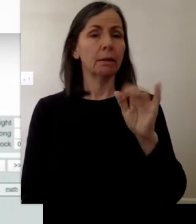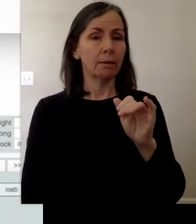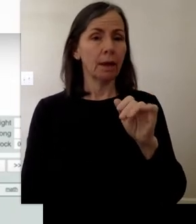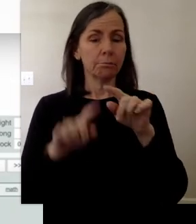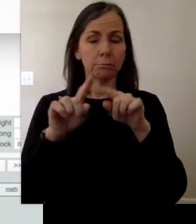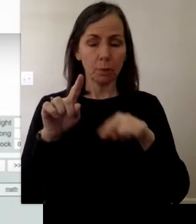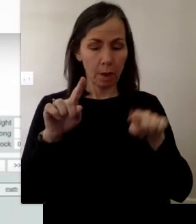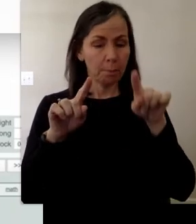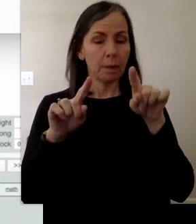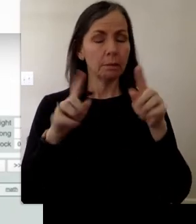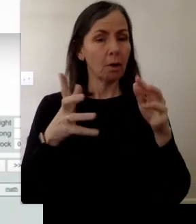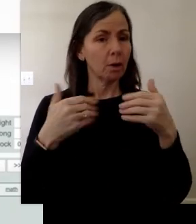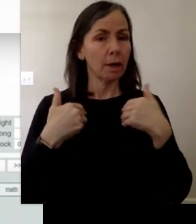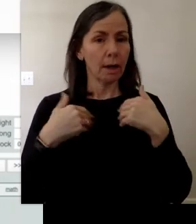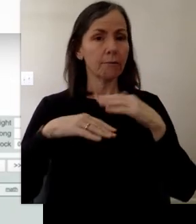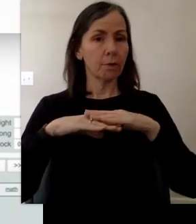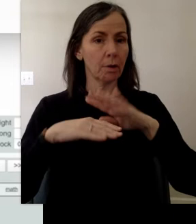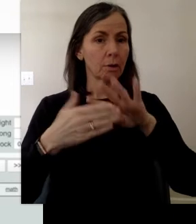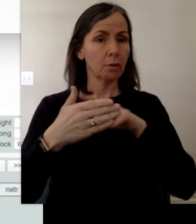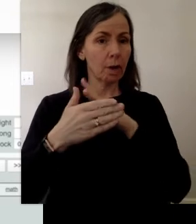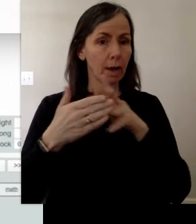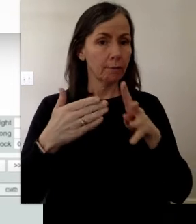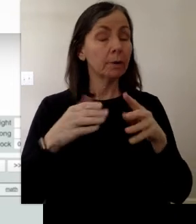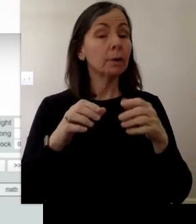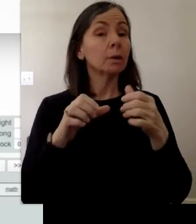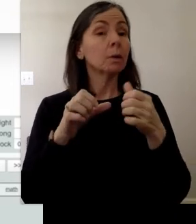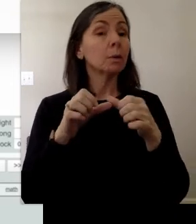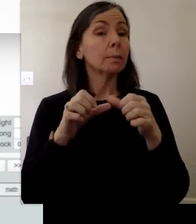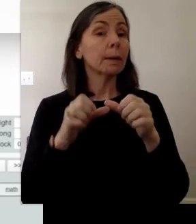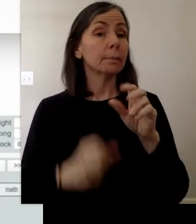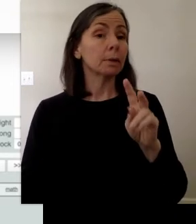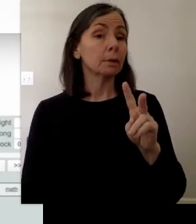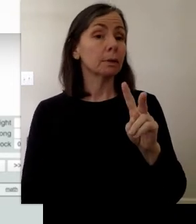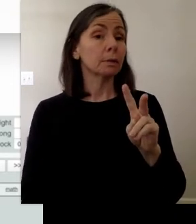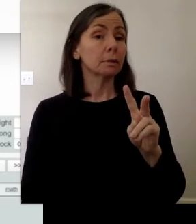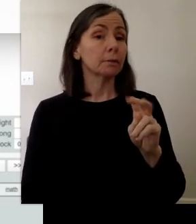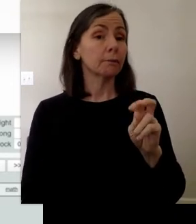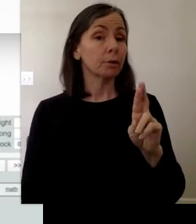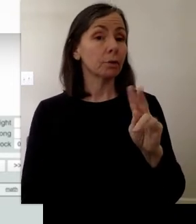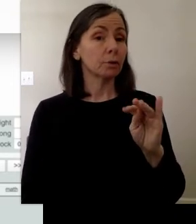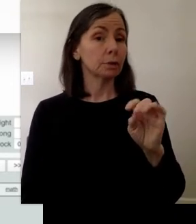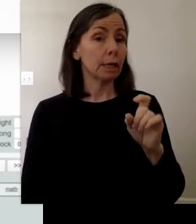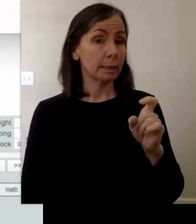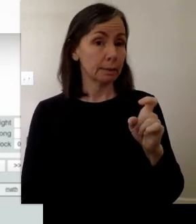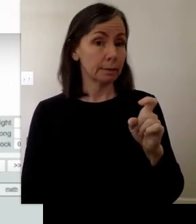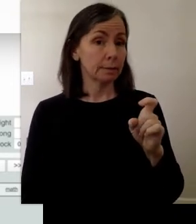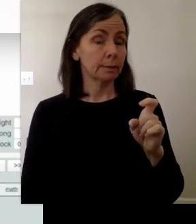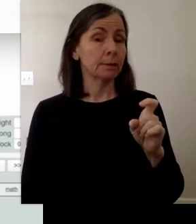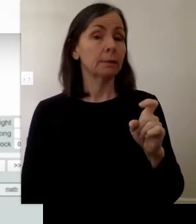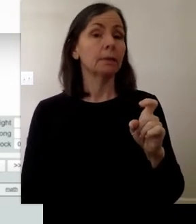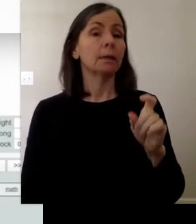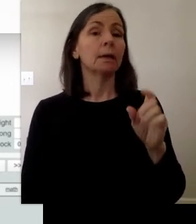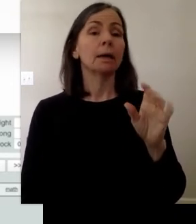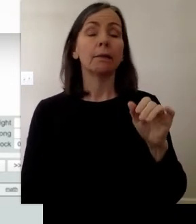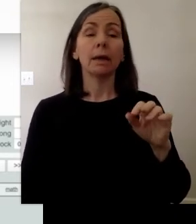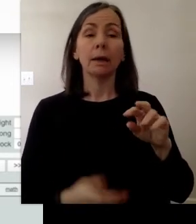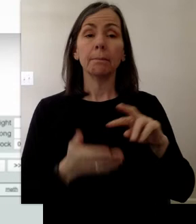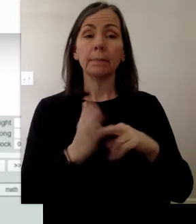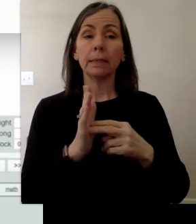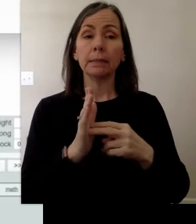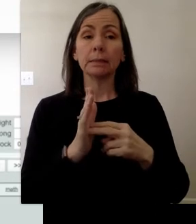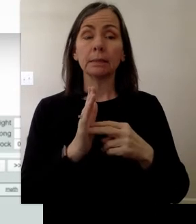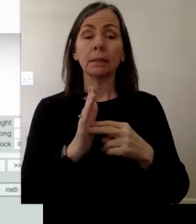graph. So remember that a vertex from the last video, a few videos, are either the lowest